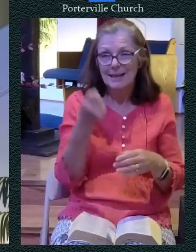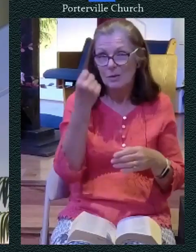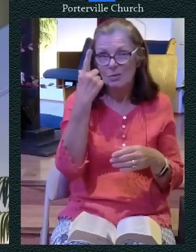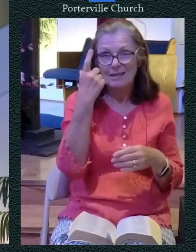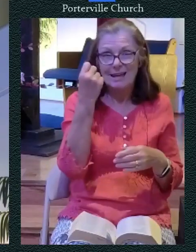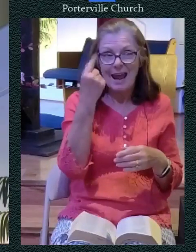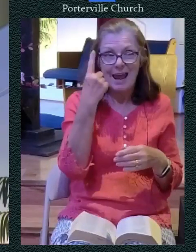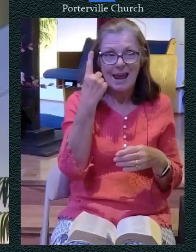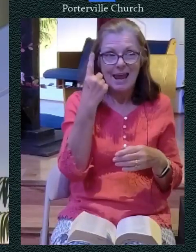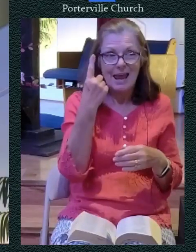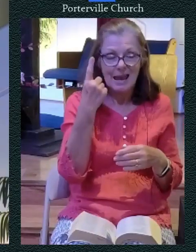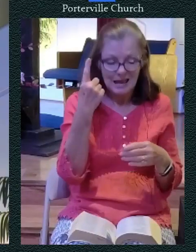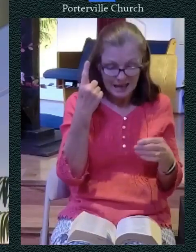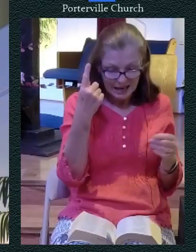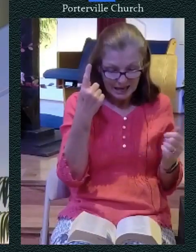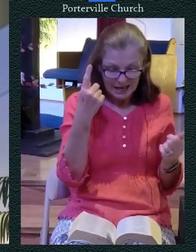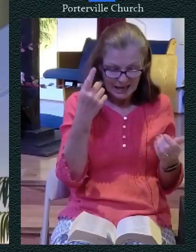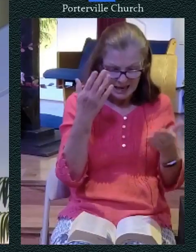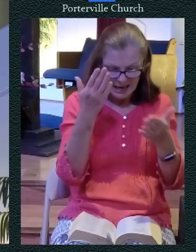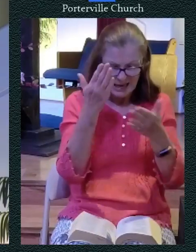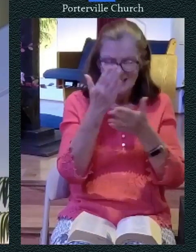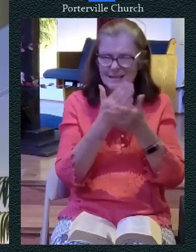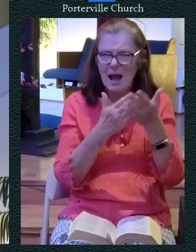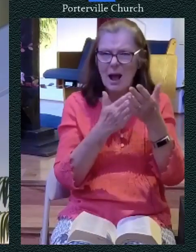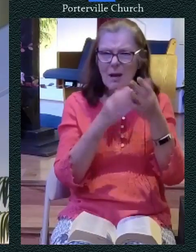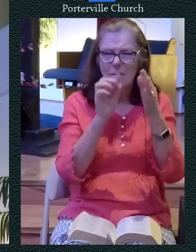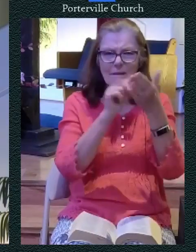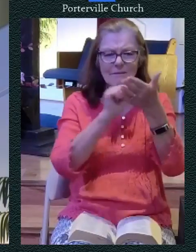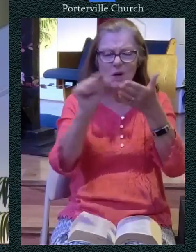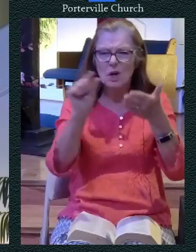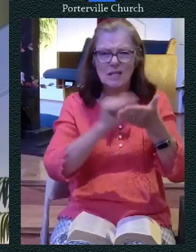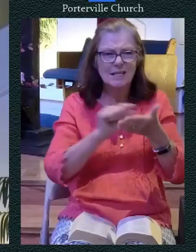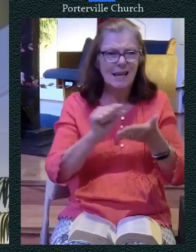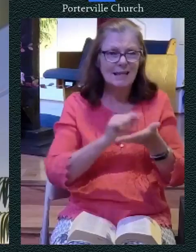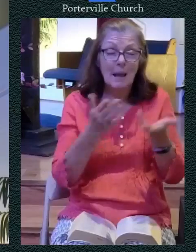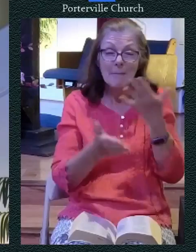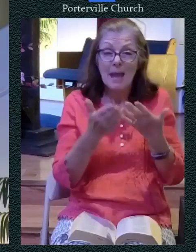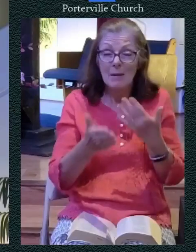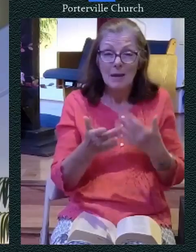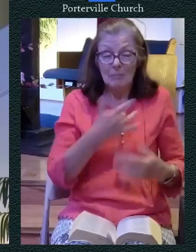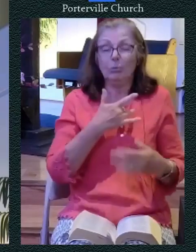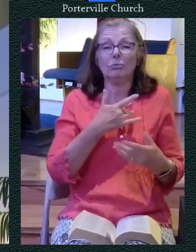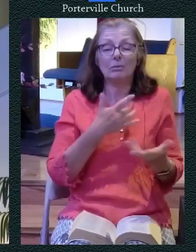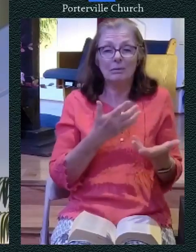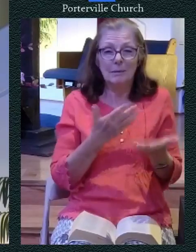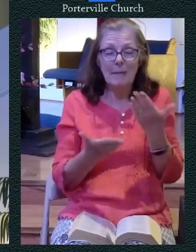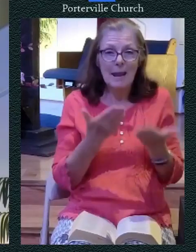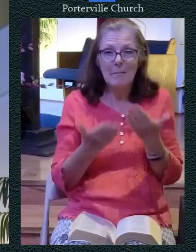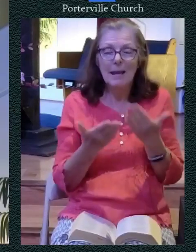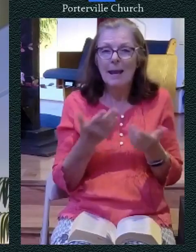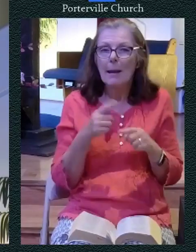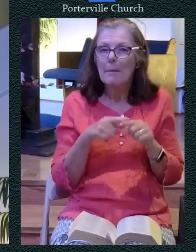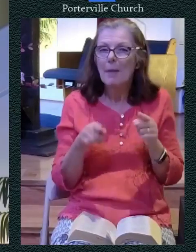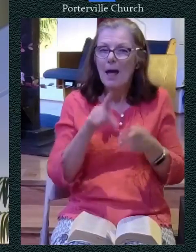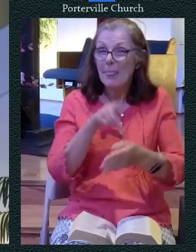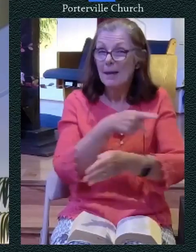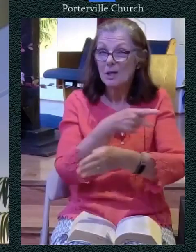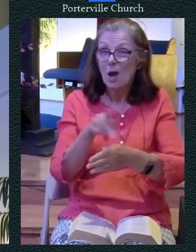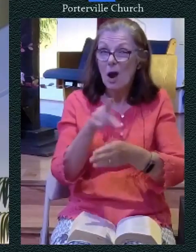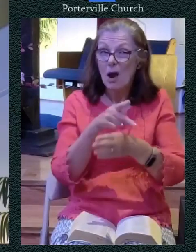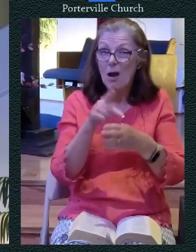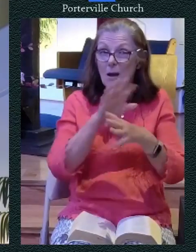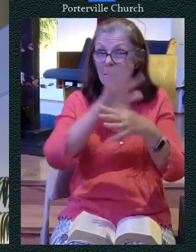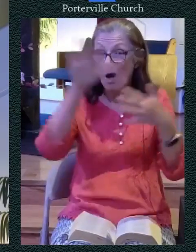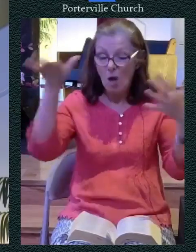Individual lines may jump out and grab a hold of us and speak to us in some way, but the psalm as a whole,